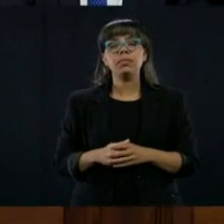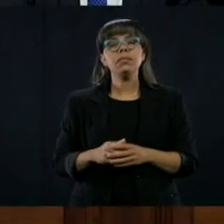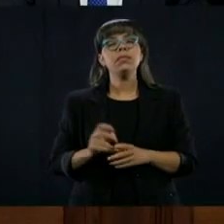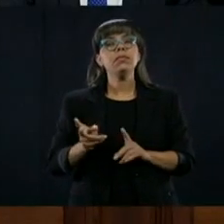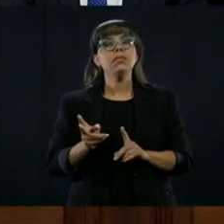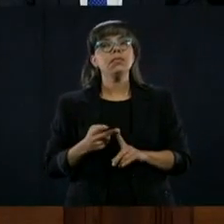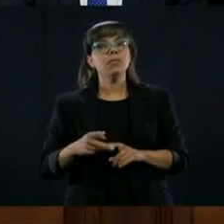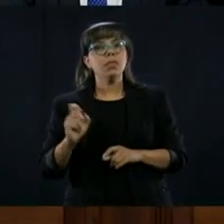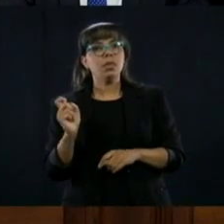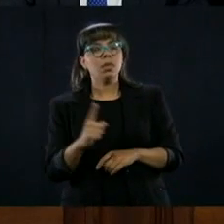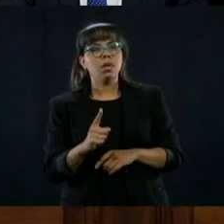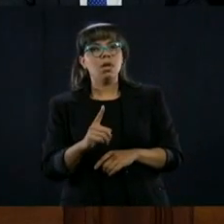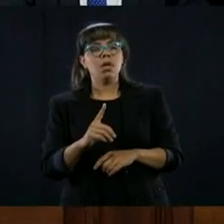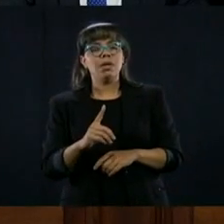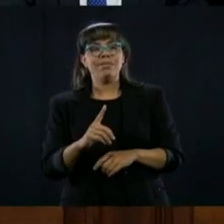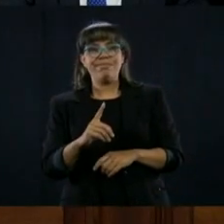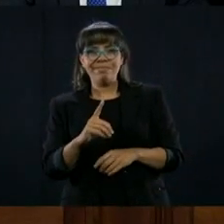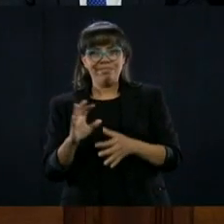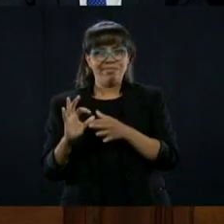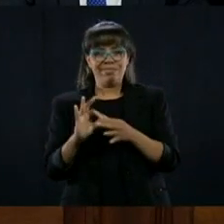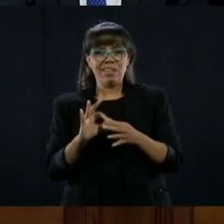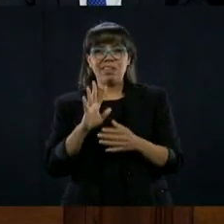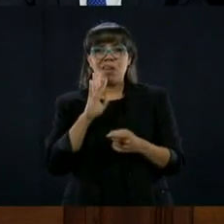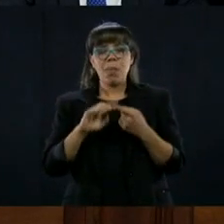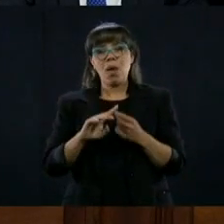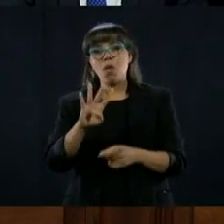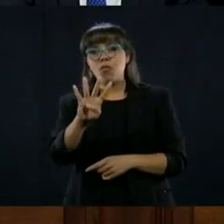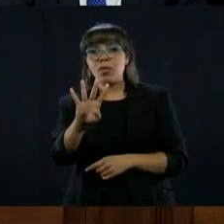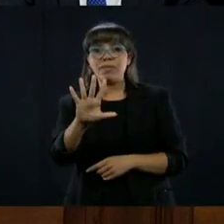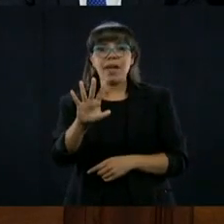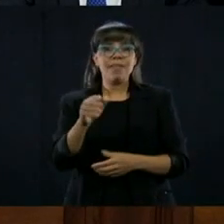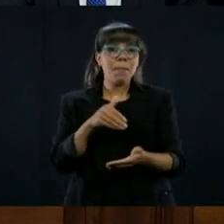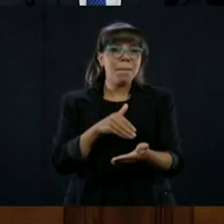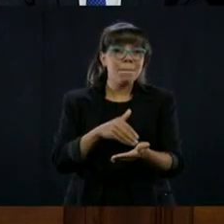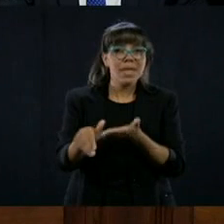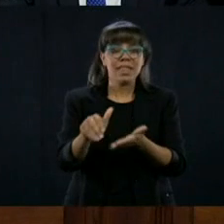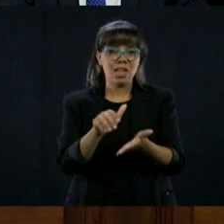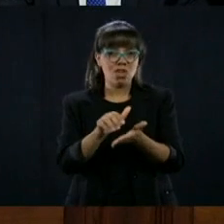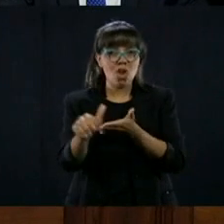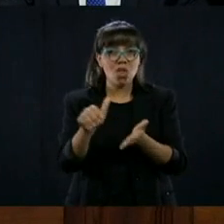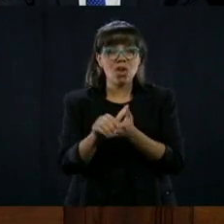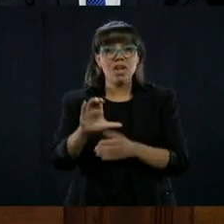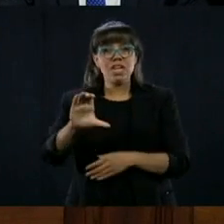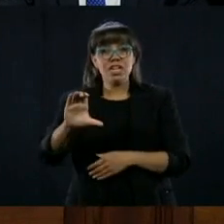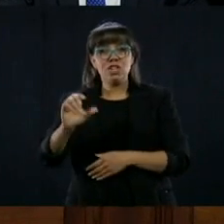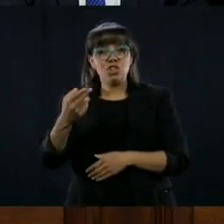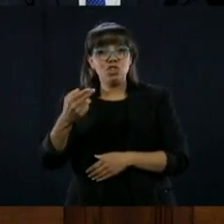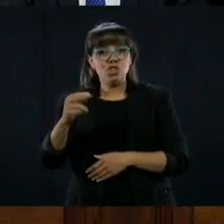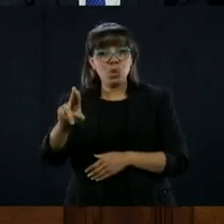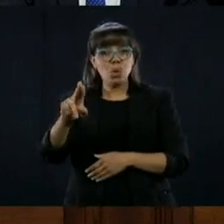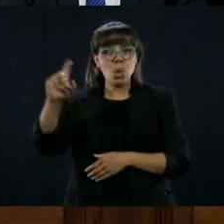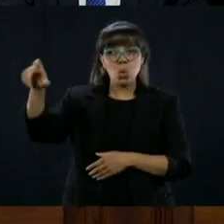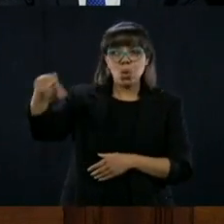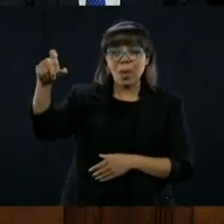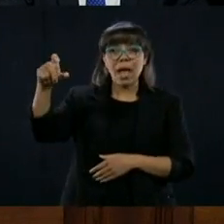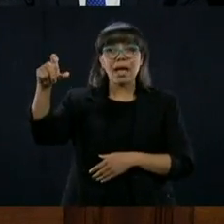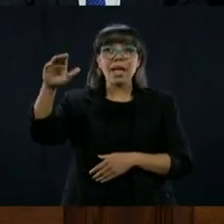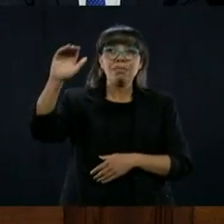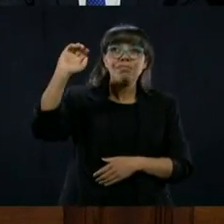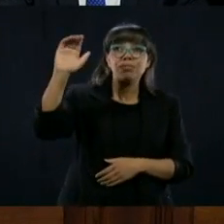of the $45 million that the CHU Quebec spent for N95 masks that were not